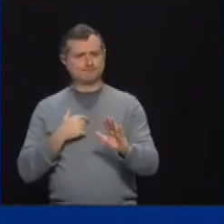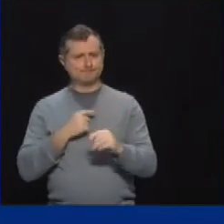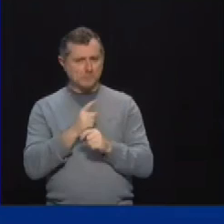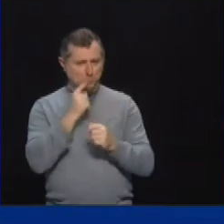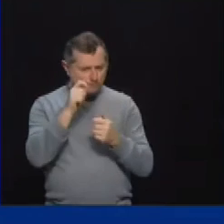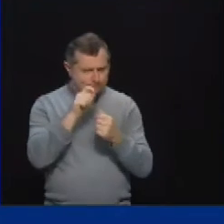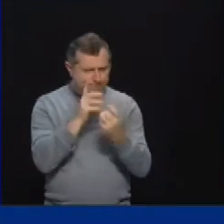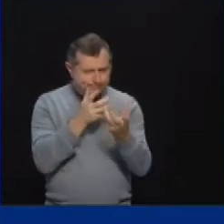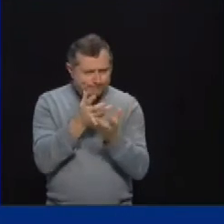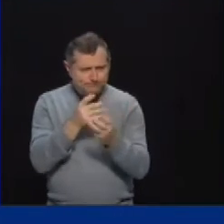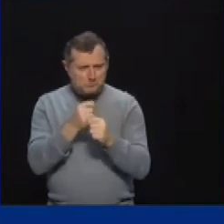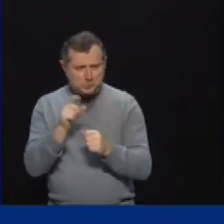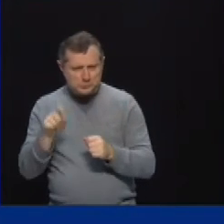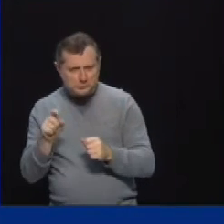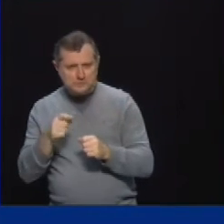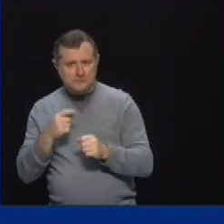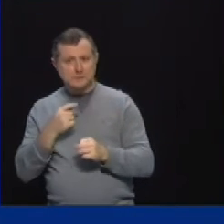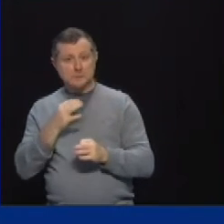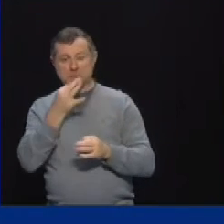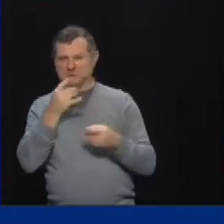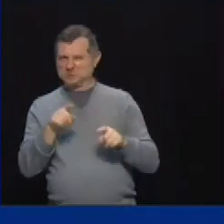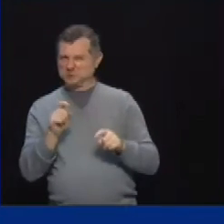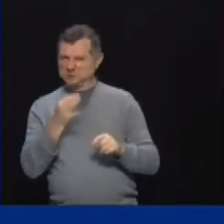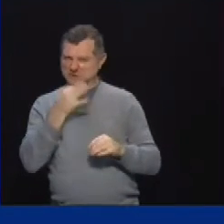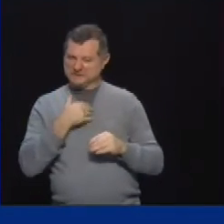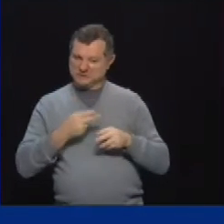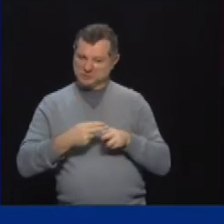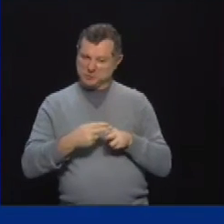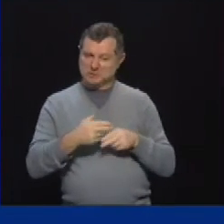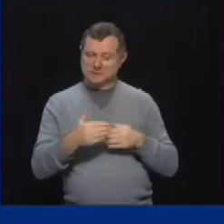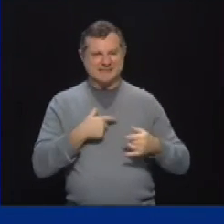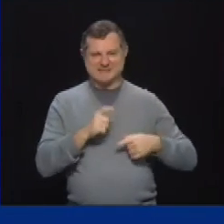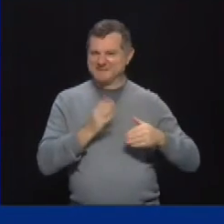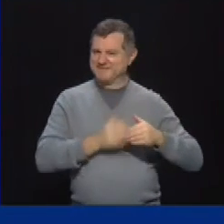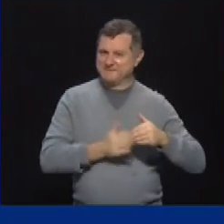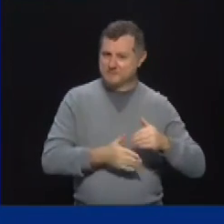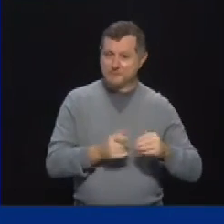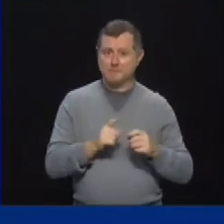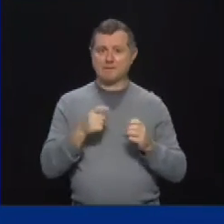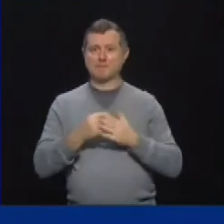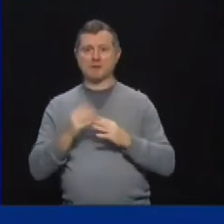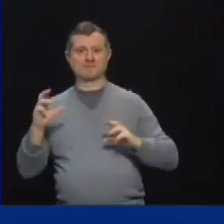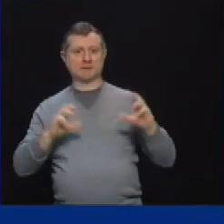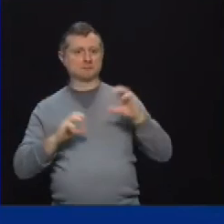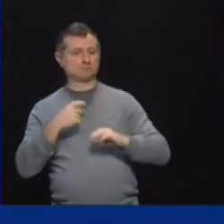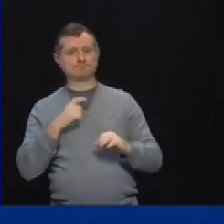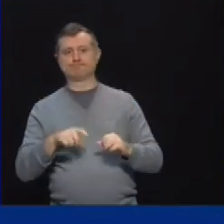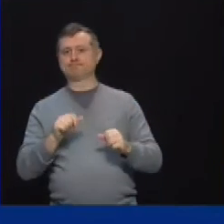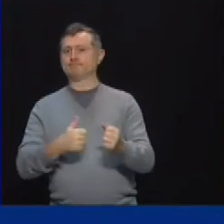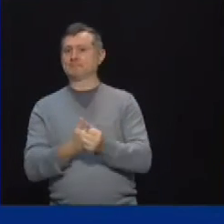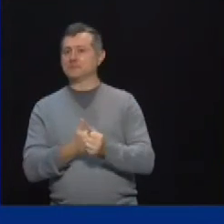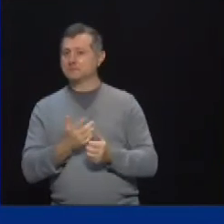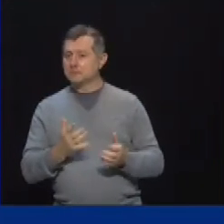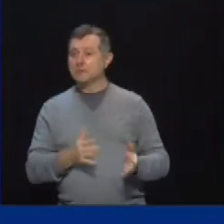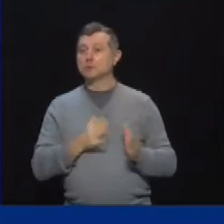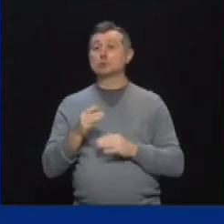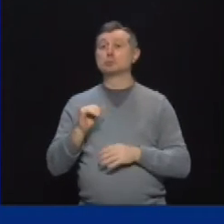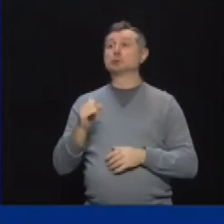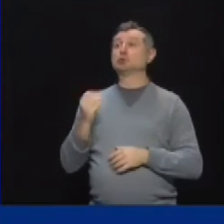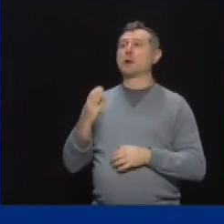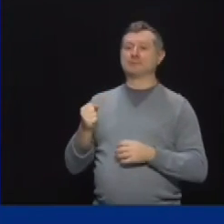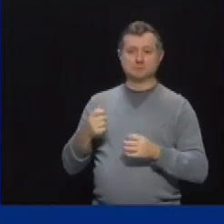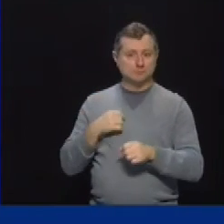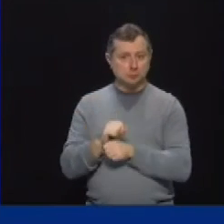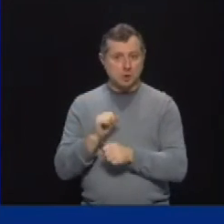soon. I want to continue investing in infrastructure. We have no choice. It's also jobs that we desperately need, particularly as we come